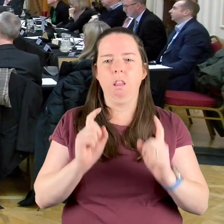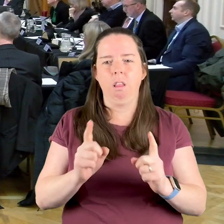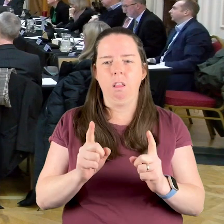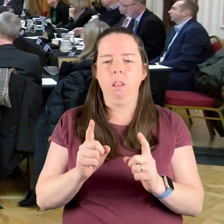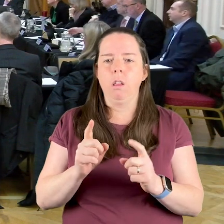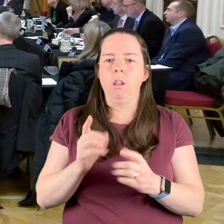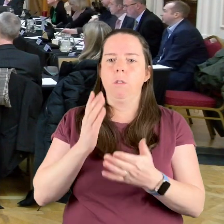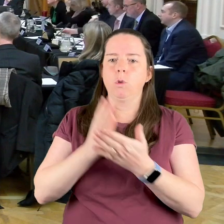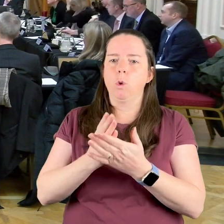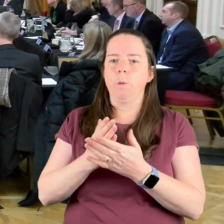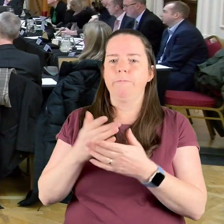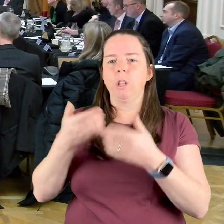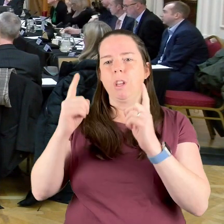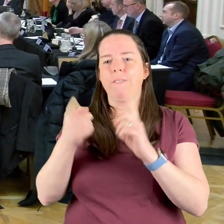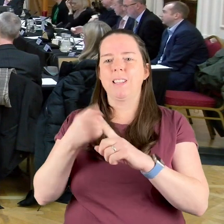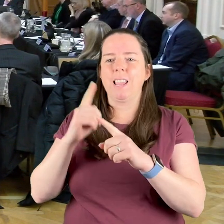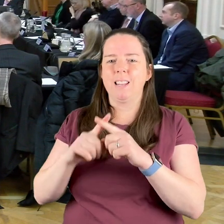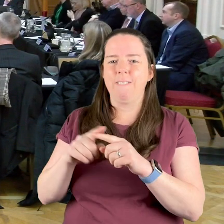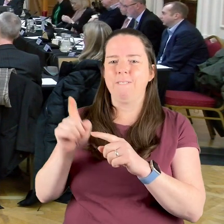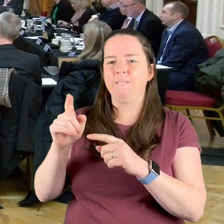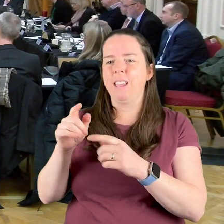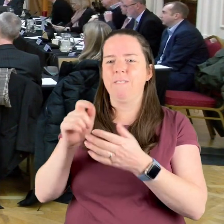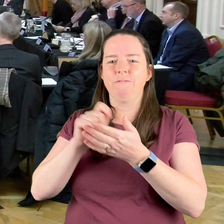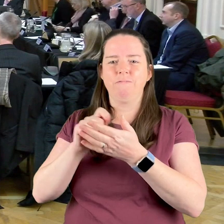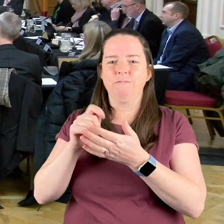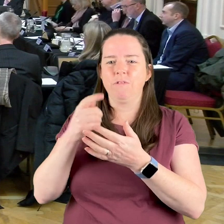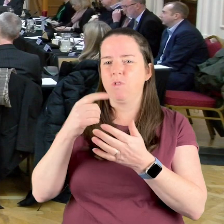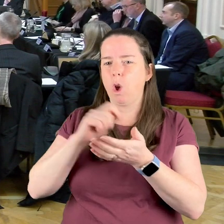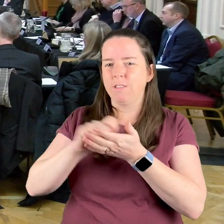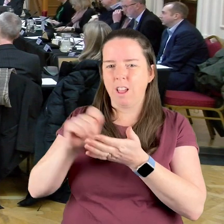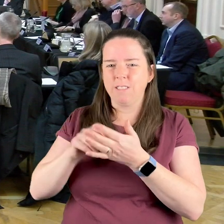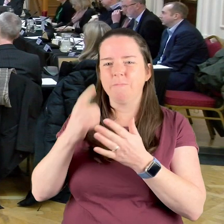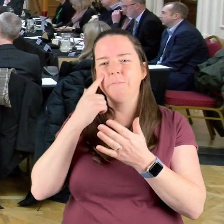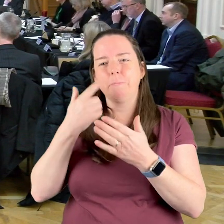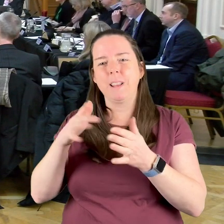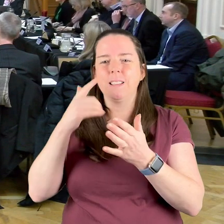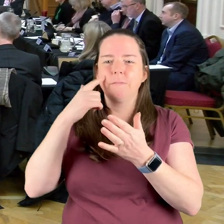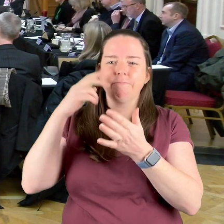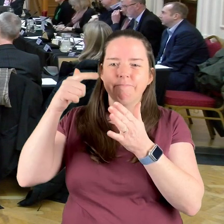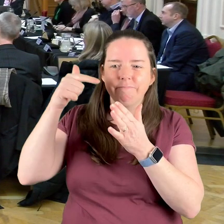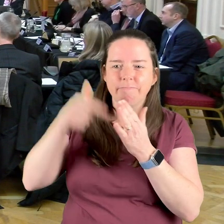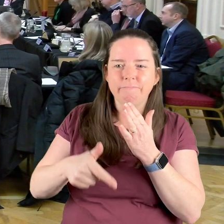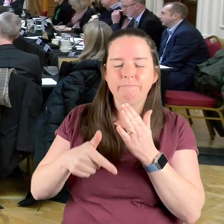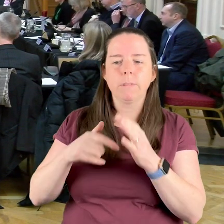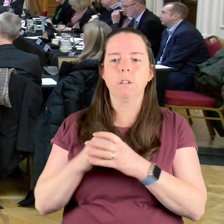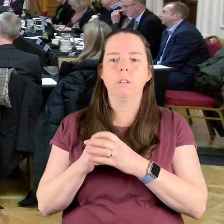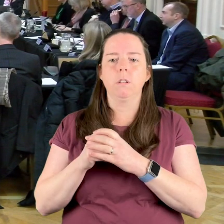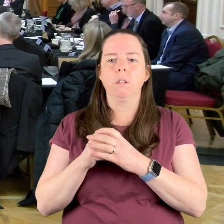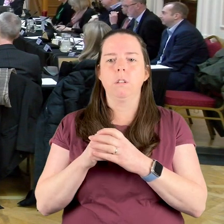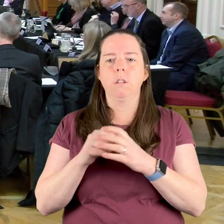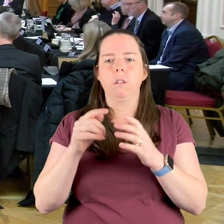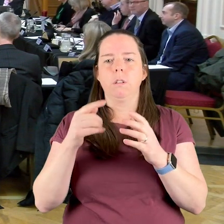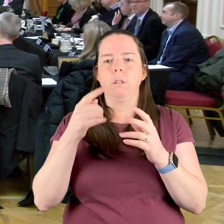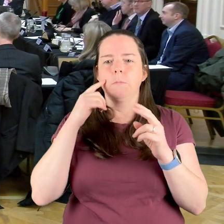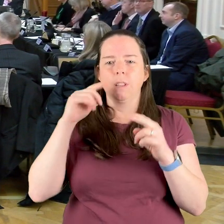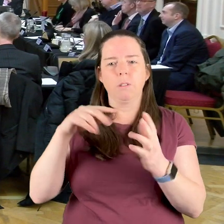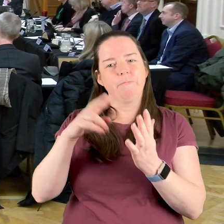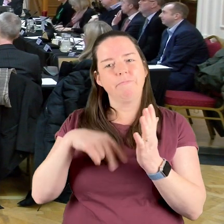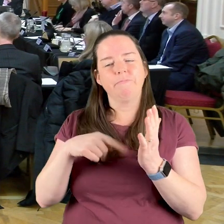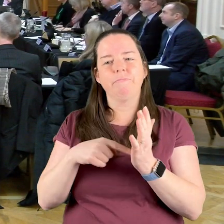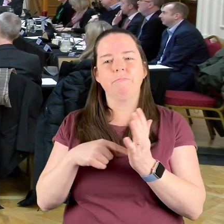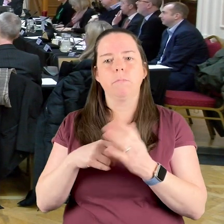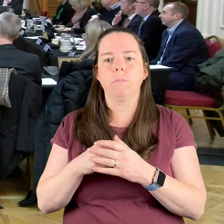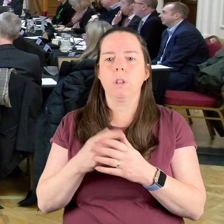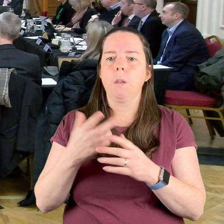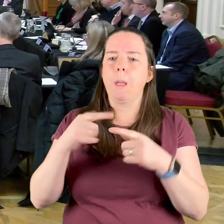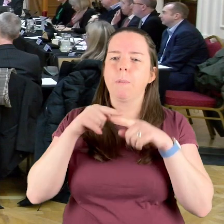struggle. And I'm sure, Chief Exec, if you've not signed, please look deeply into the lower, not the overall safety actions.